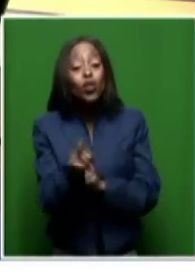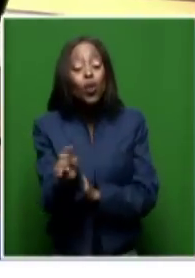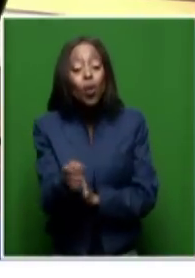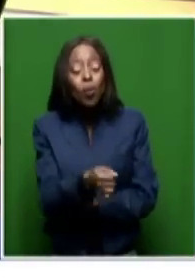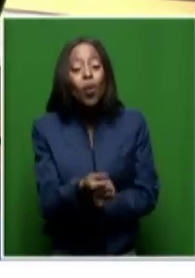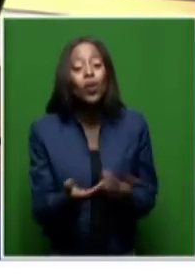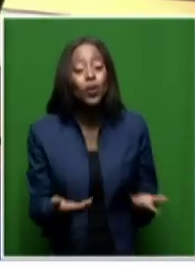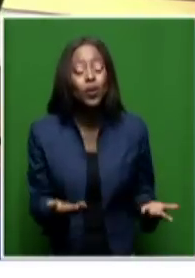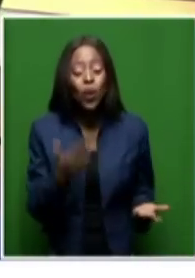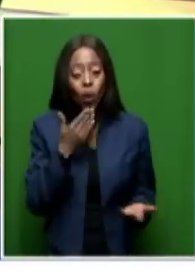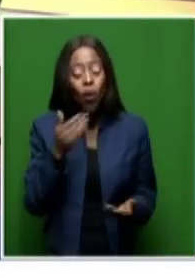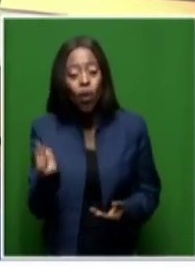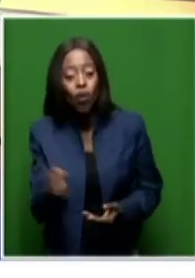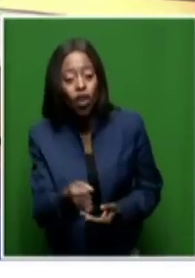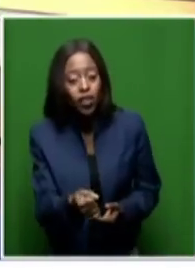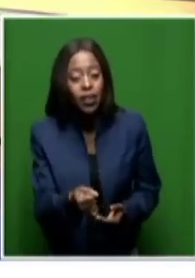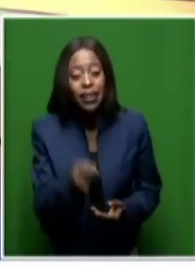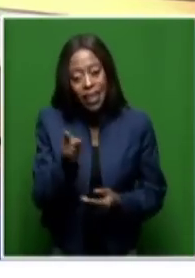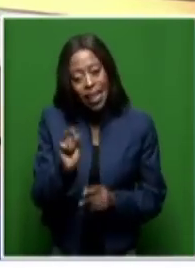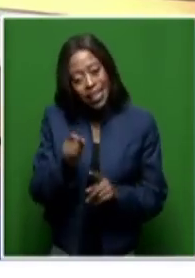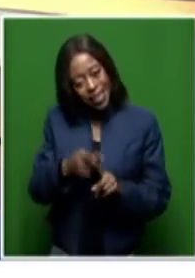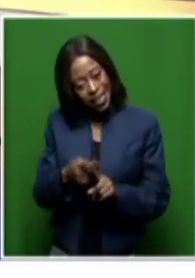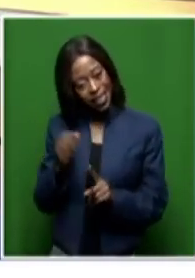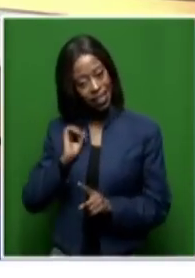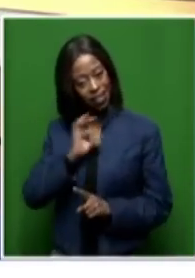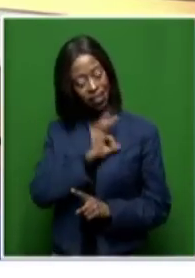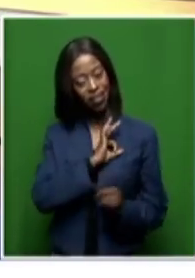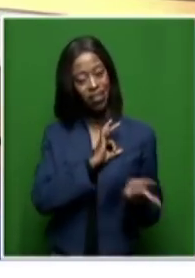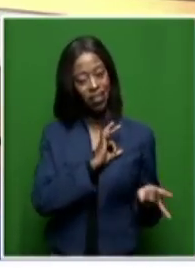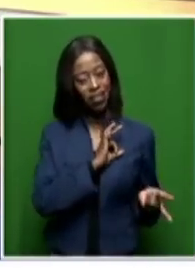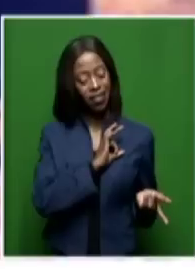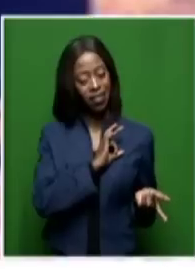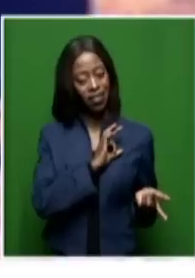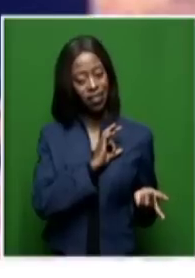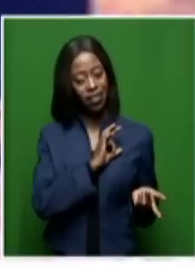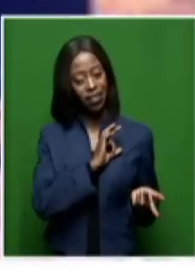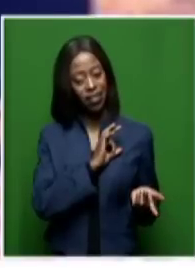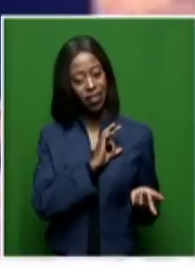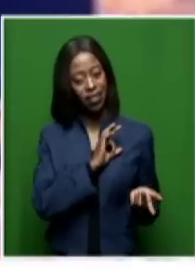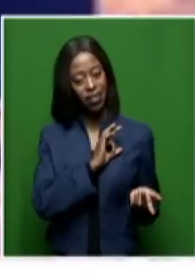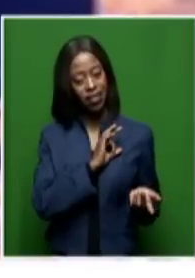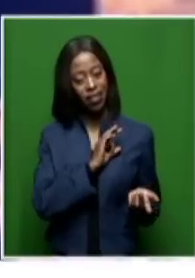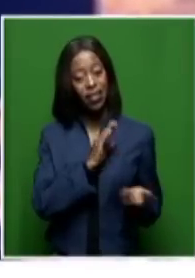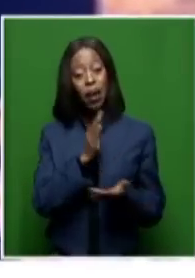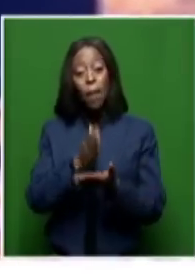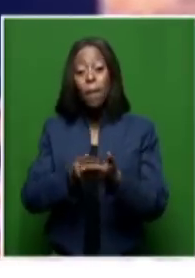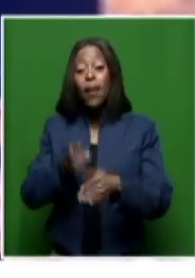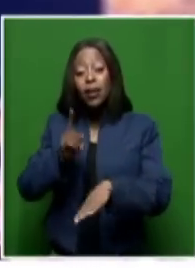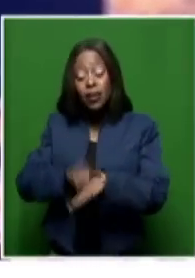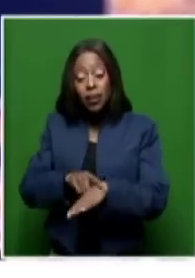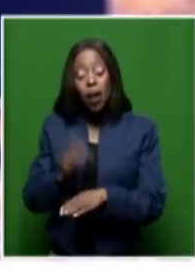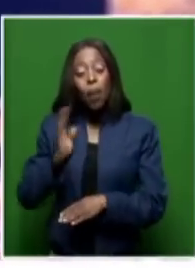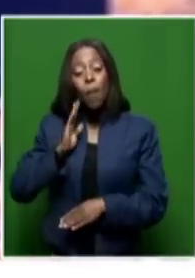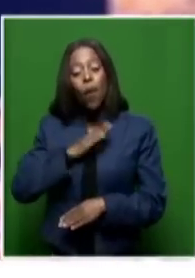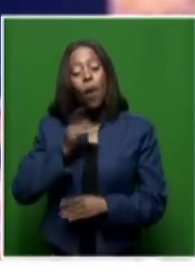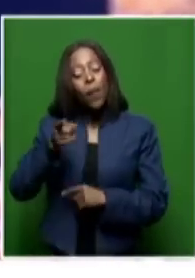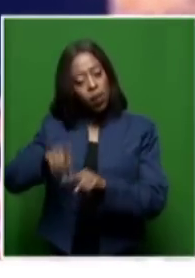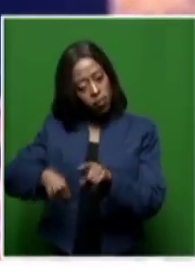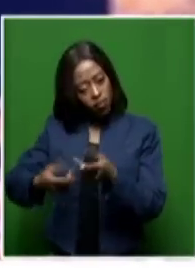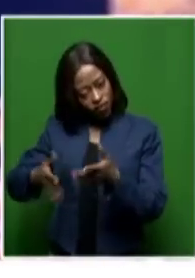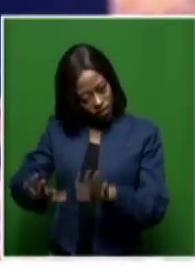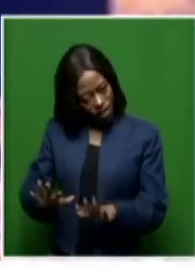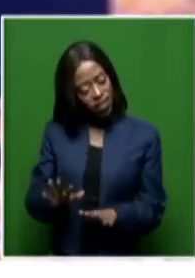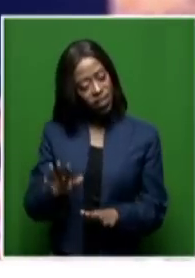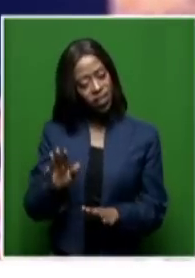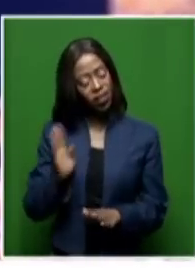her. Exactly. You see, that is the previous board. The one interim board that I dismissed. I dismissed that